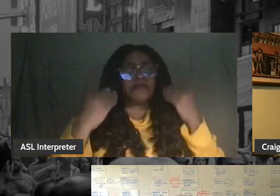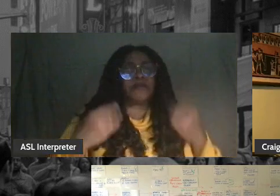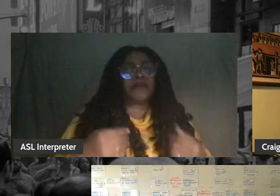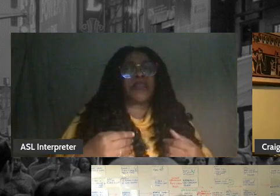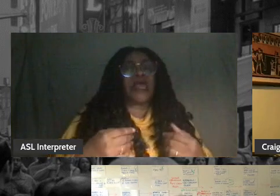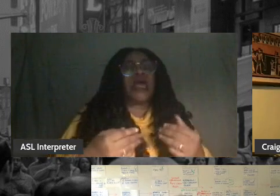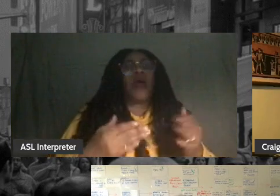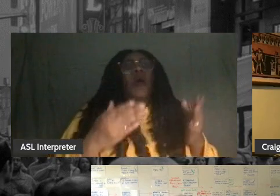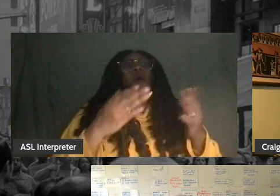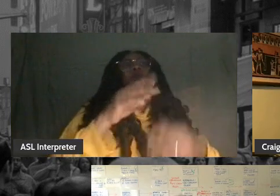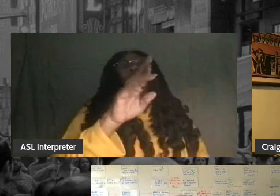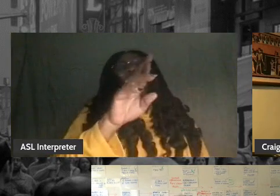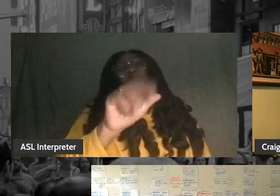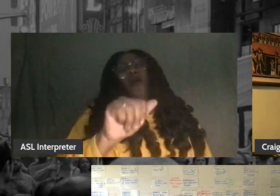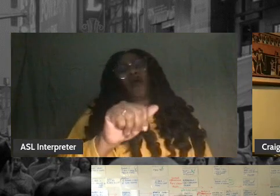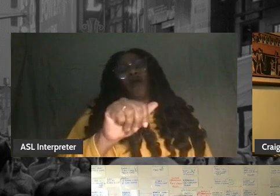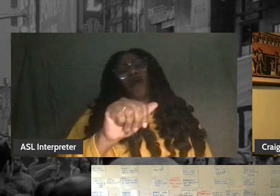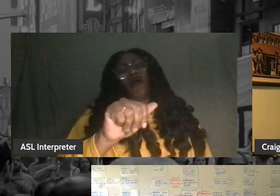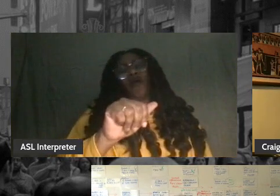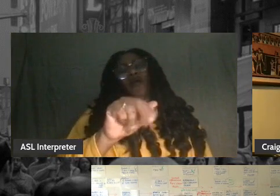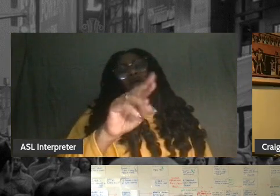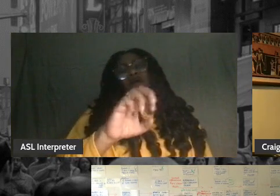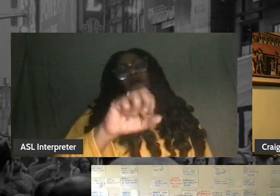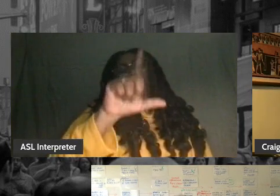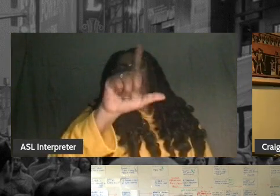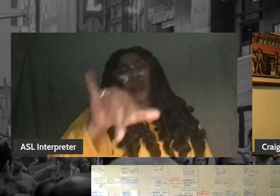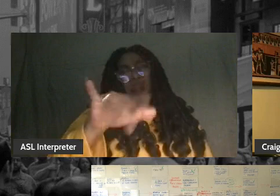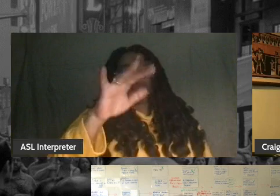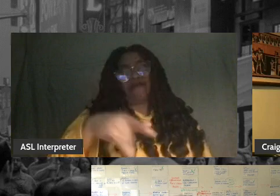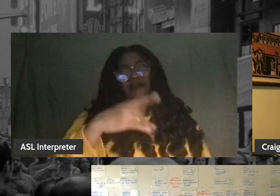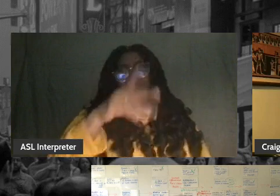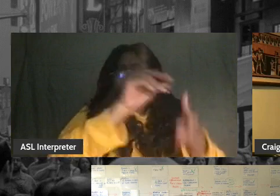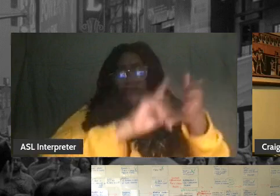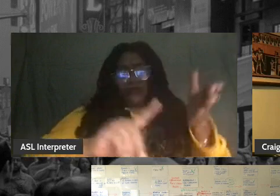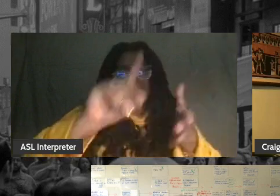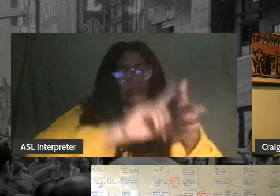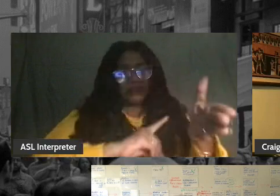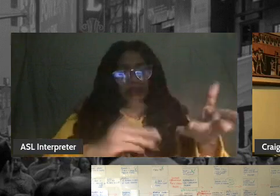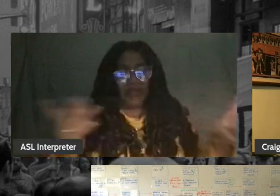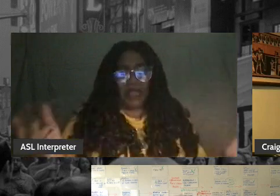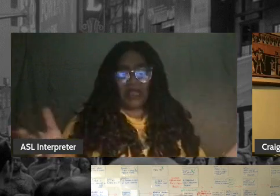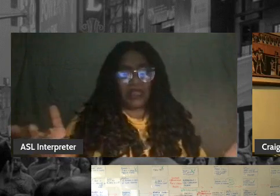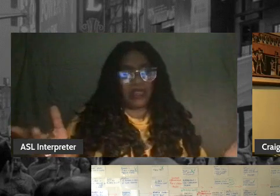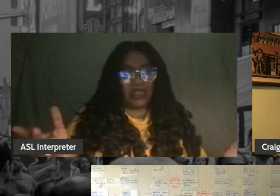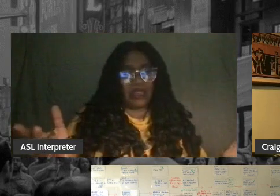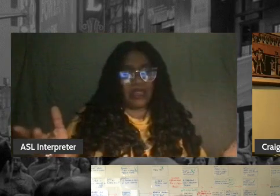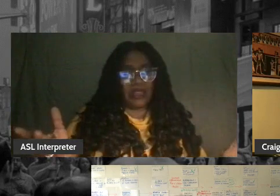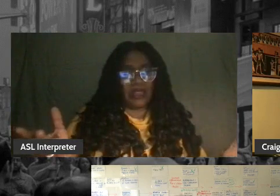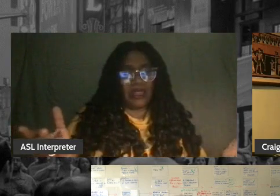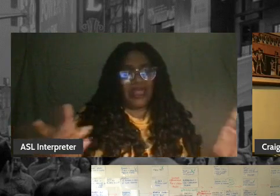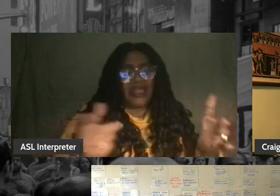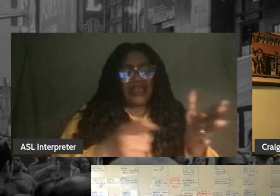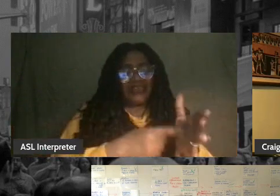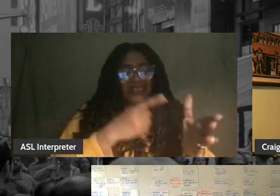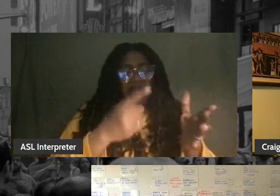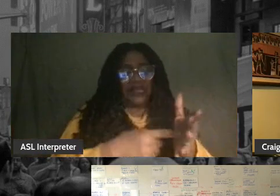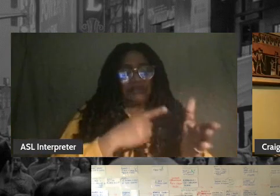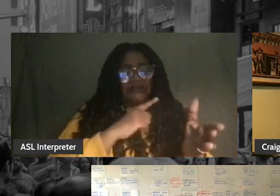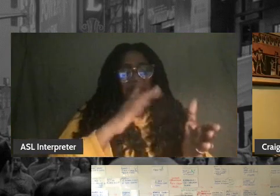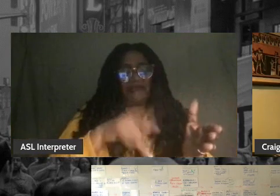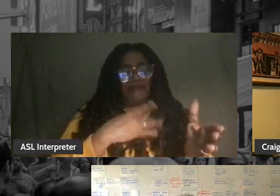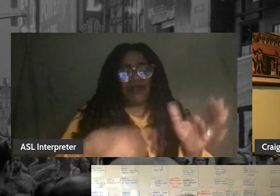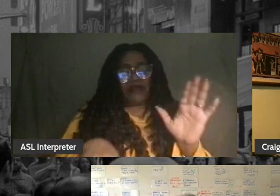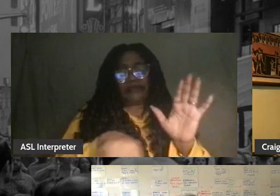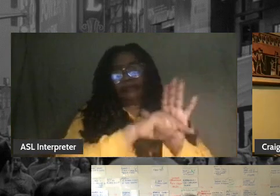rarely felt, let's put it that way, that I was being discriminated against. I did sometimes feel condescended to. I